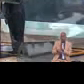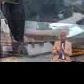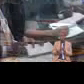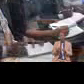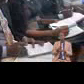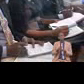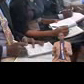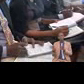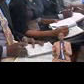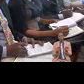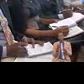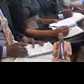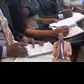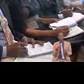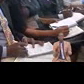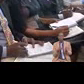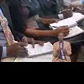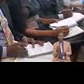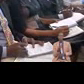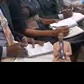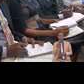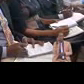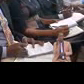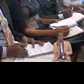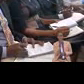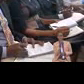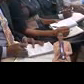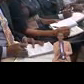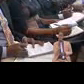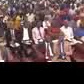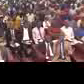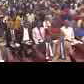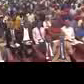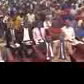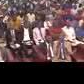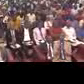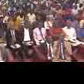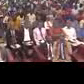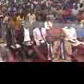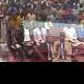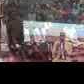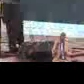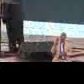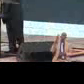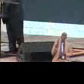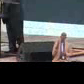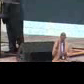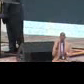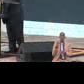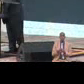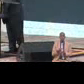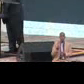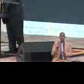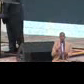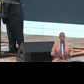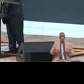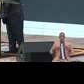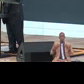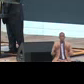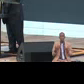him to do evil, because he carries the power of God. In